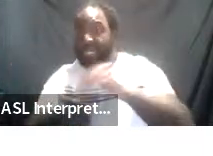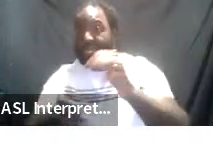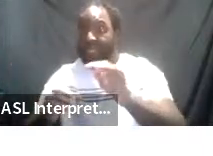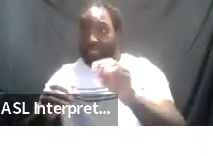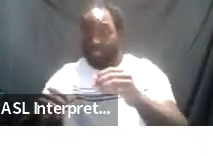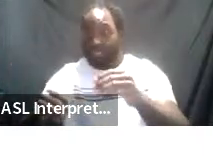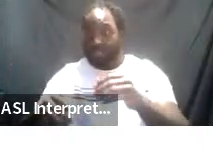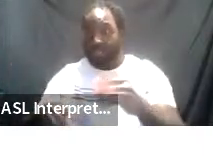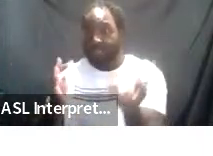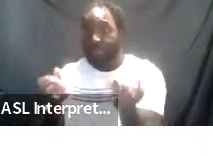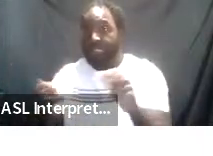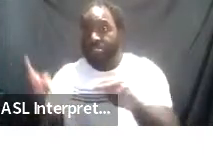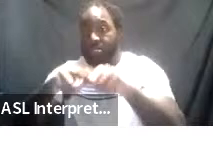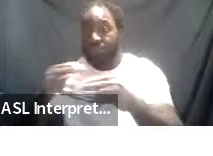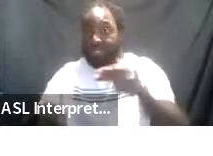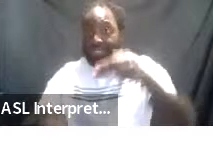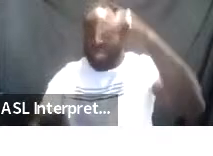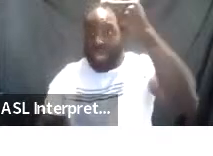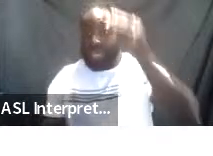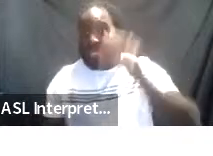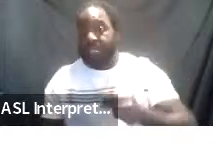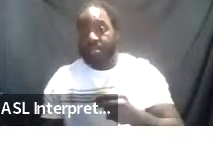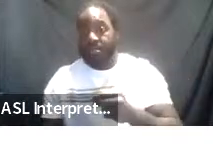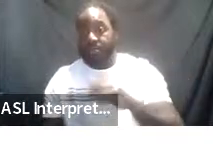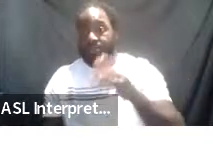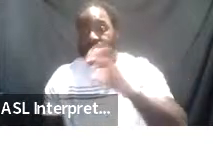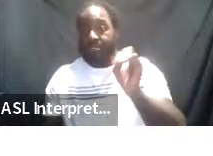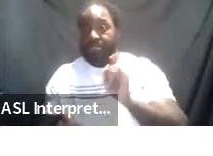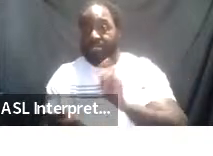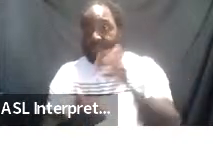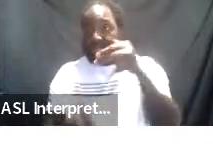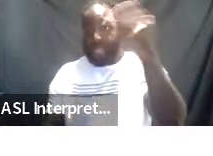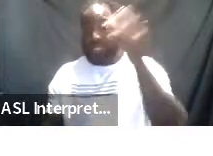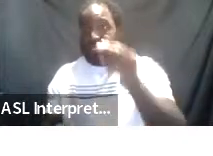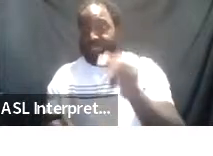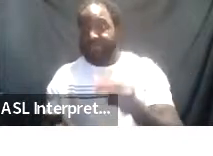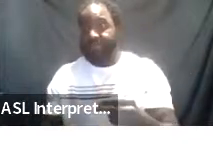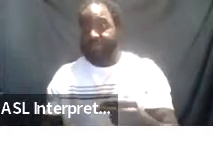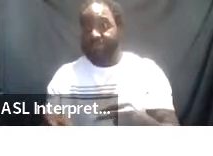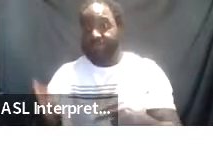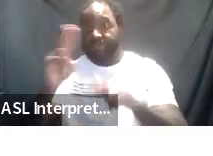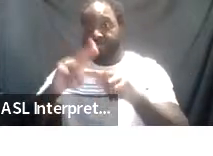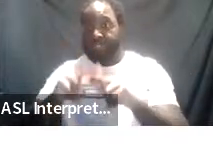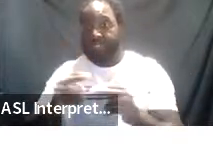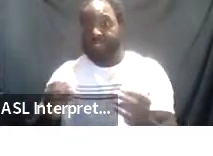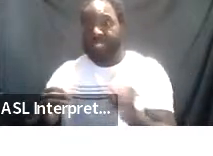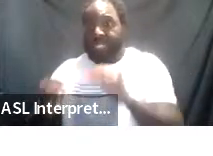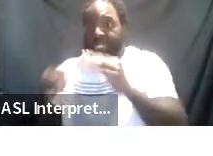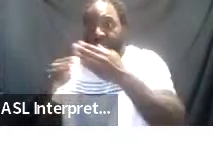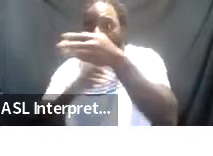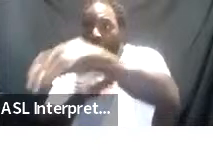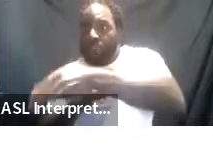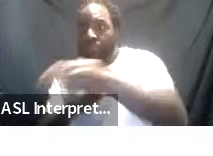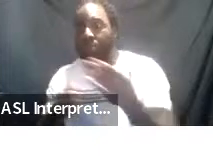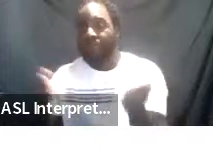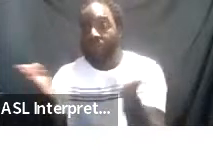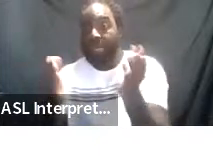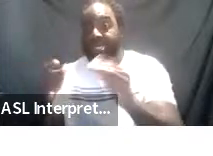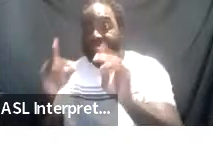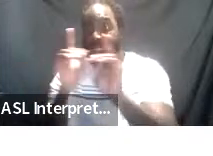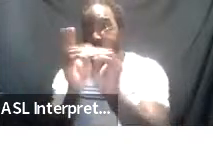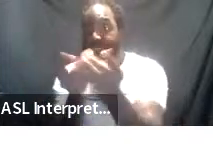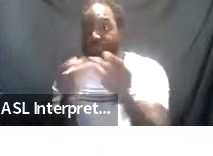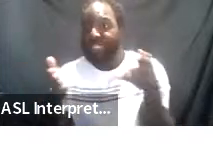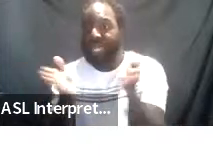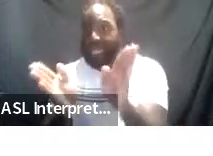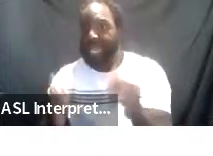to increase their height, and that height increase exceeds what the current zoning of the district allows, they